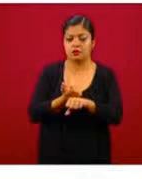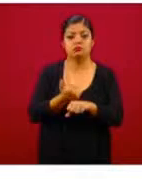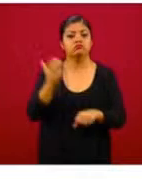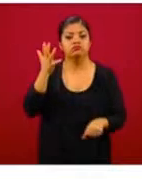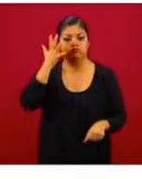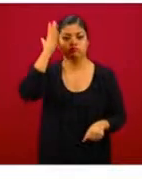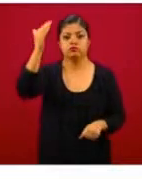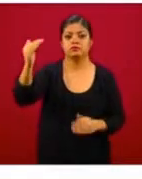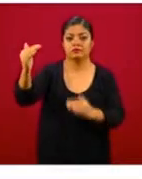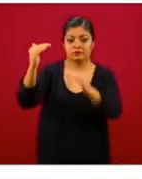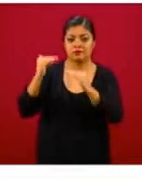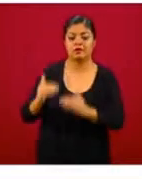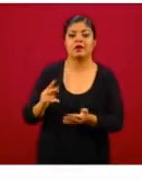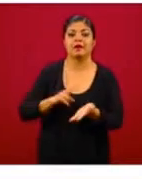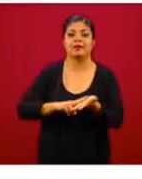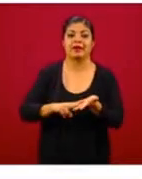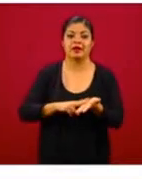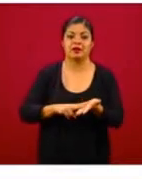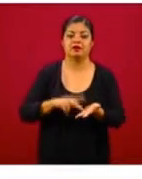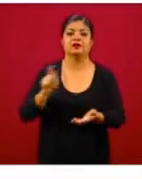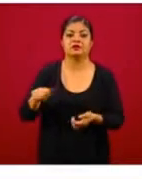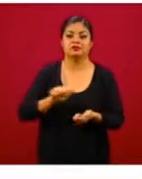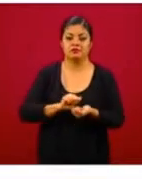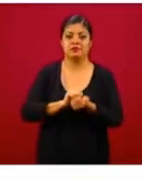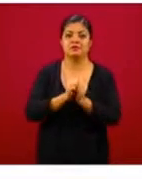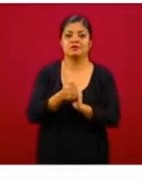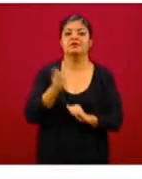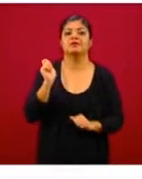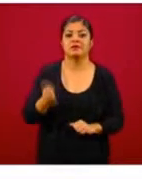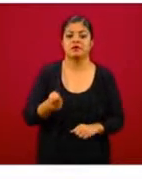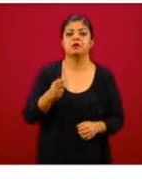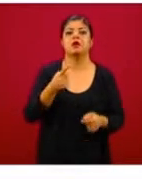system being overwhelmed, they can work their way through the system towards